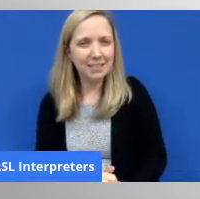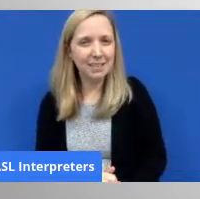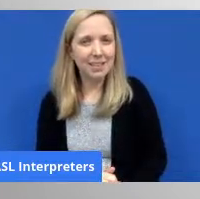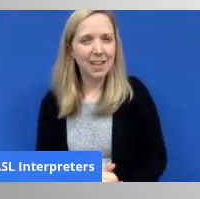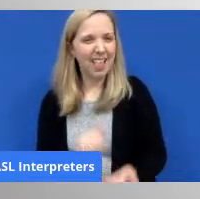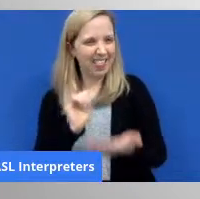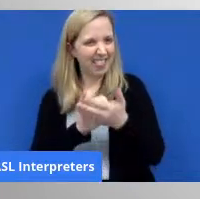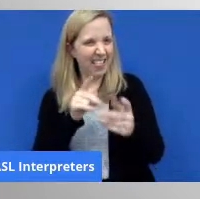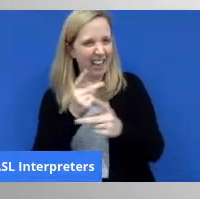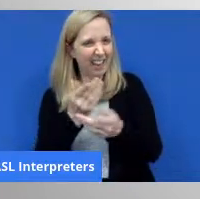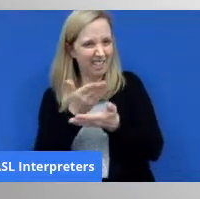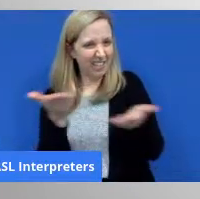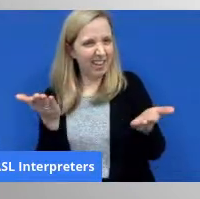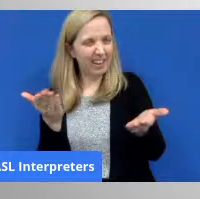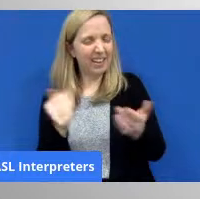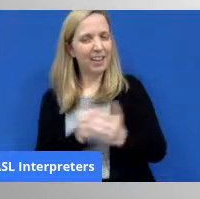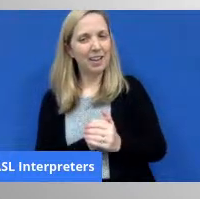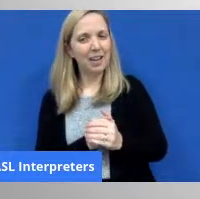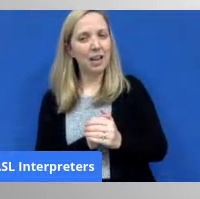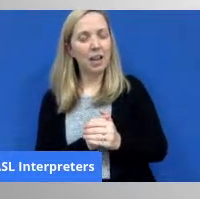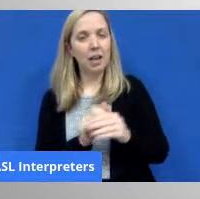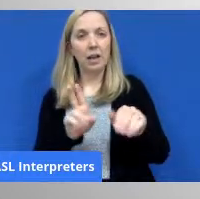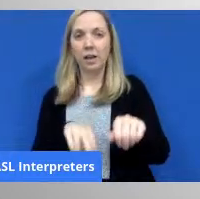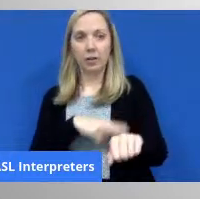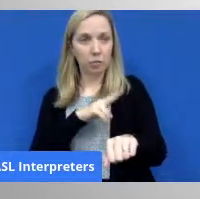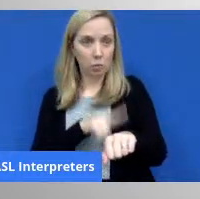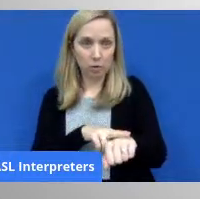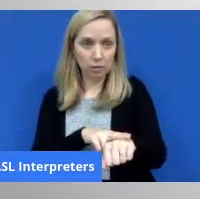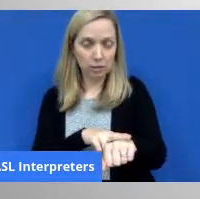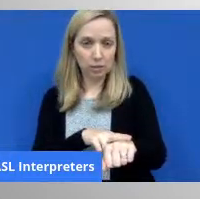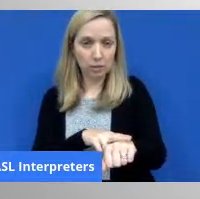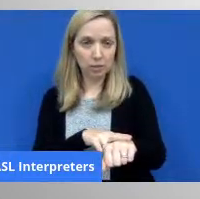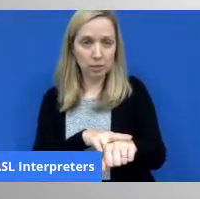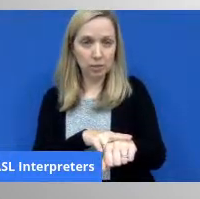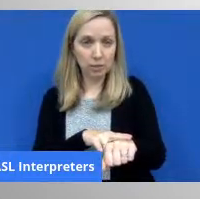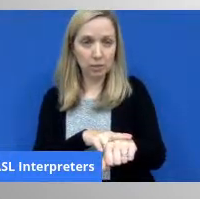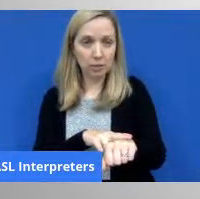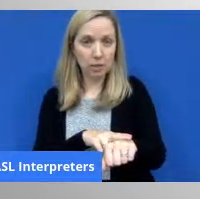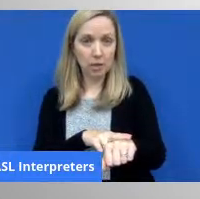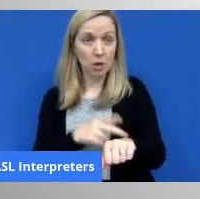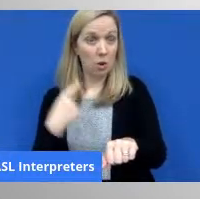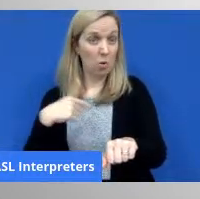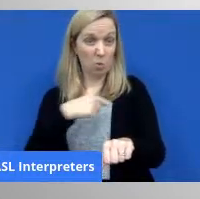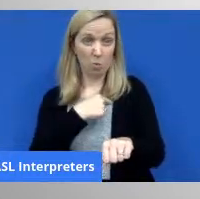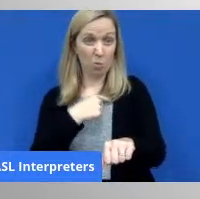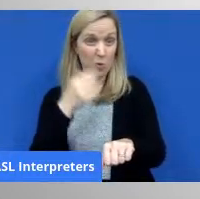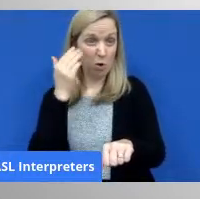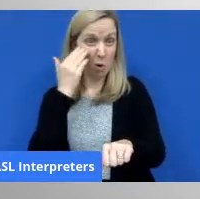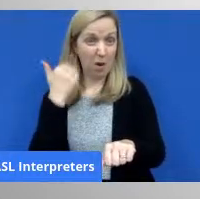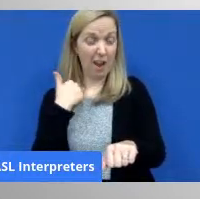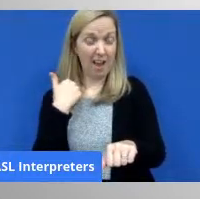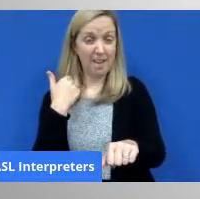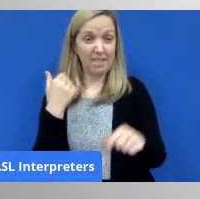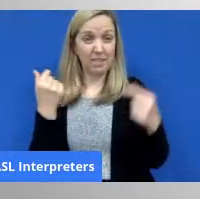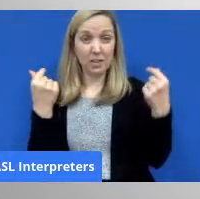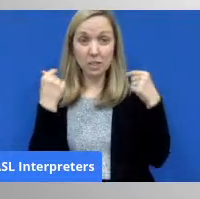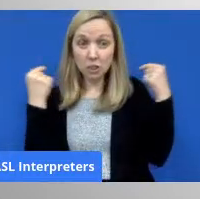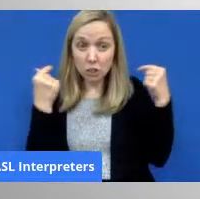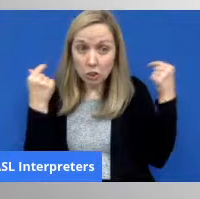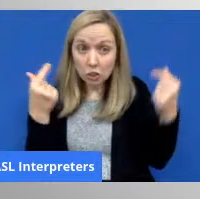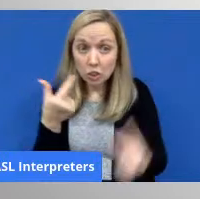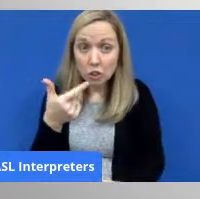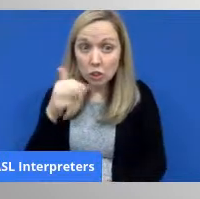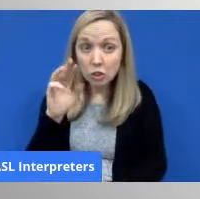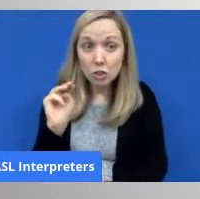that type of thing. And of course, we have gymnasiums and all kinds of